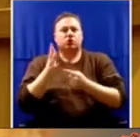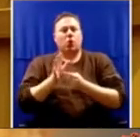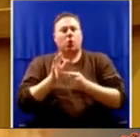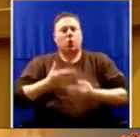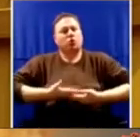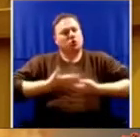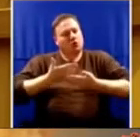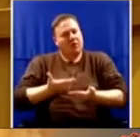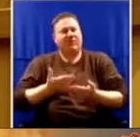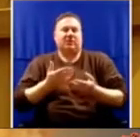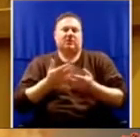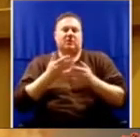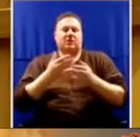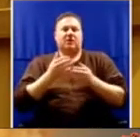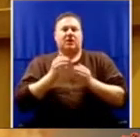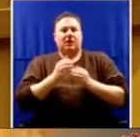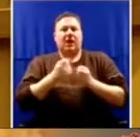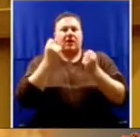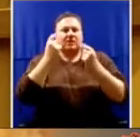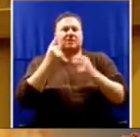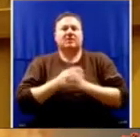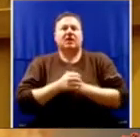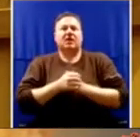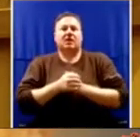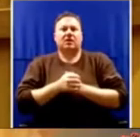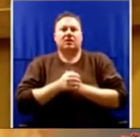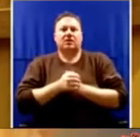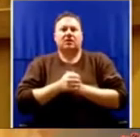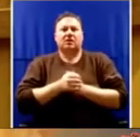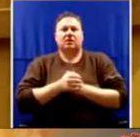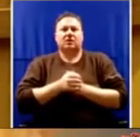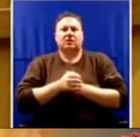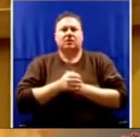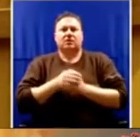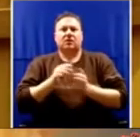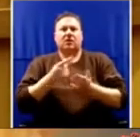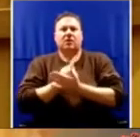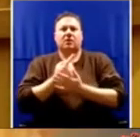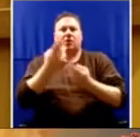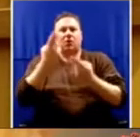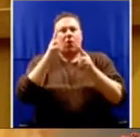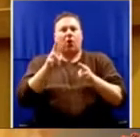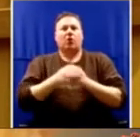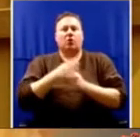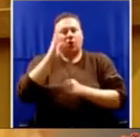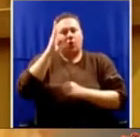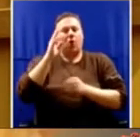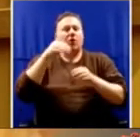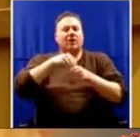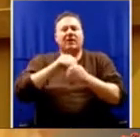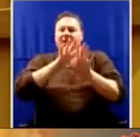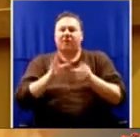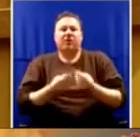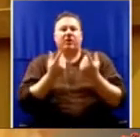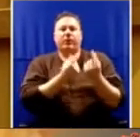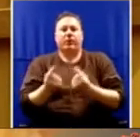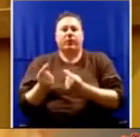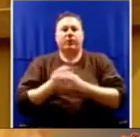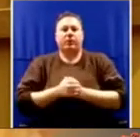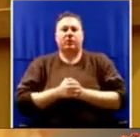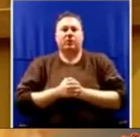leadership, understand stewardship of state resources, and who will honour God in all they do. On a different